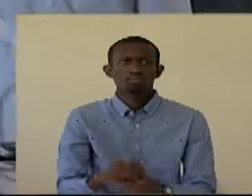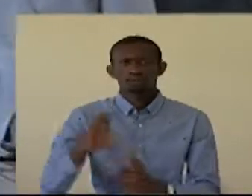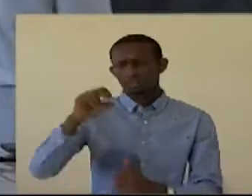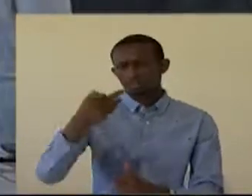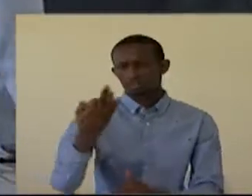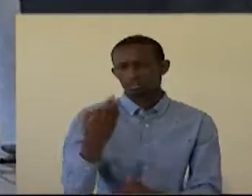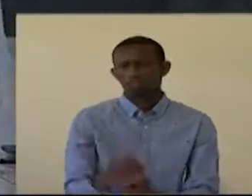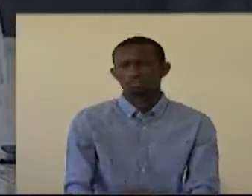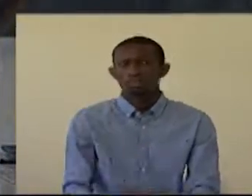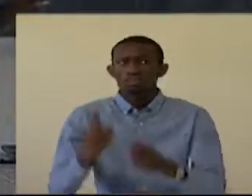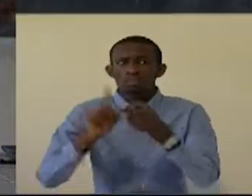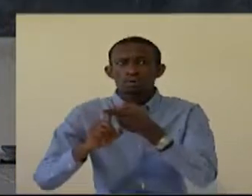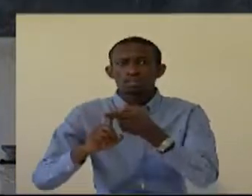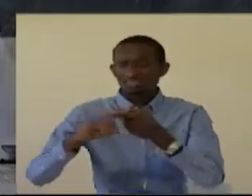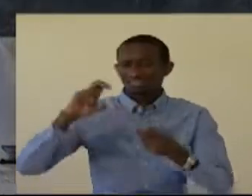HCl.